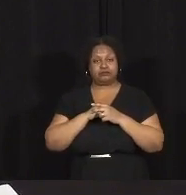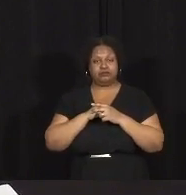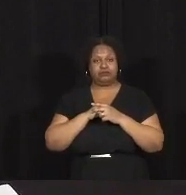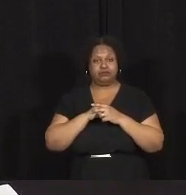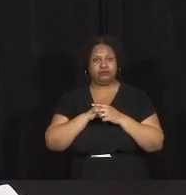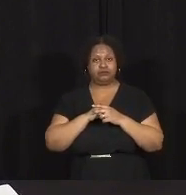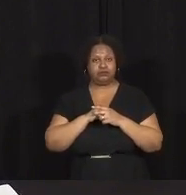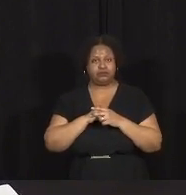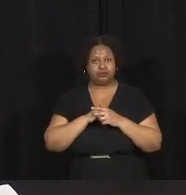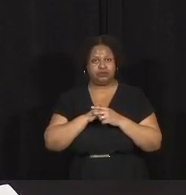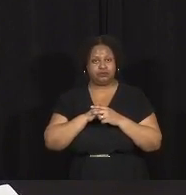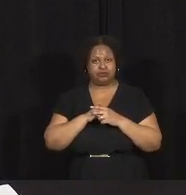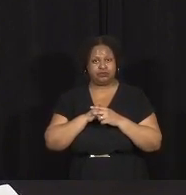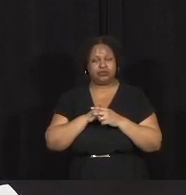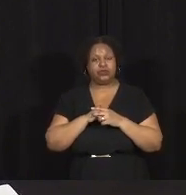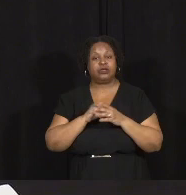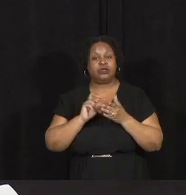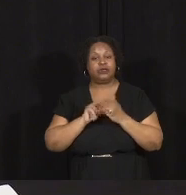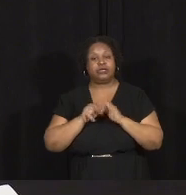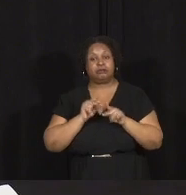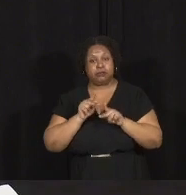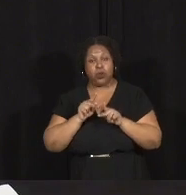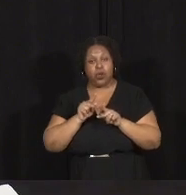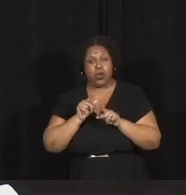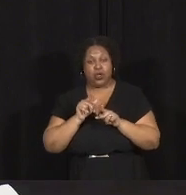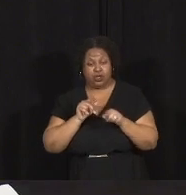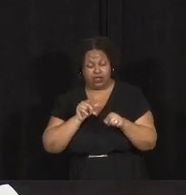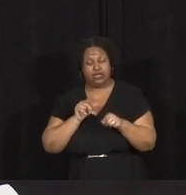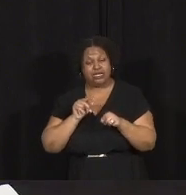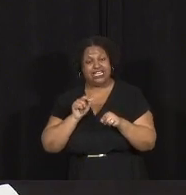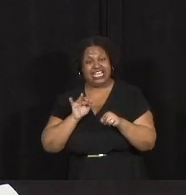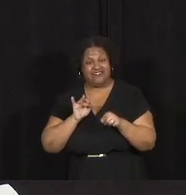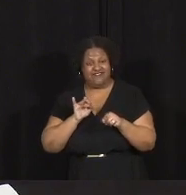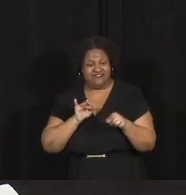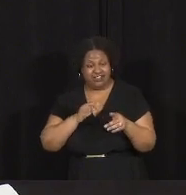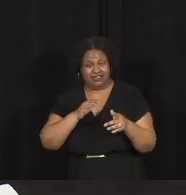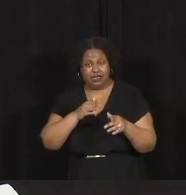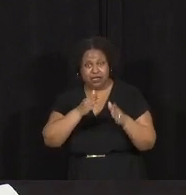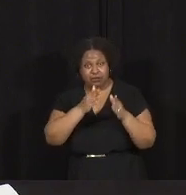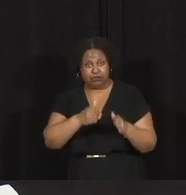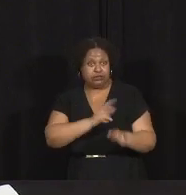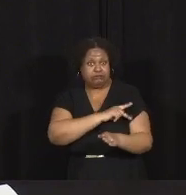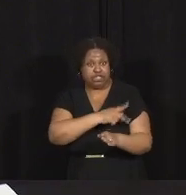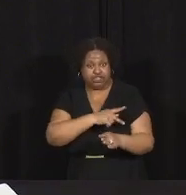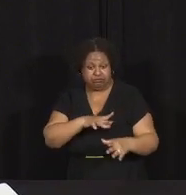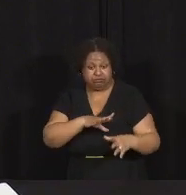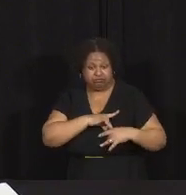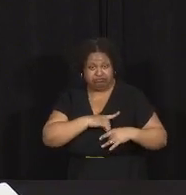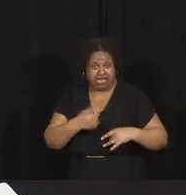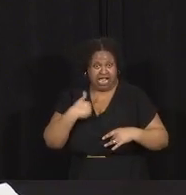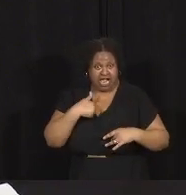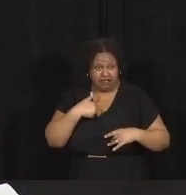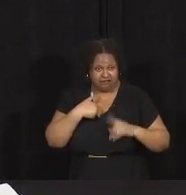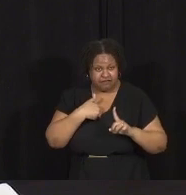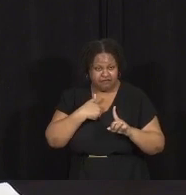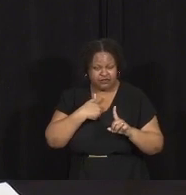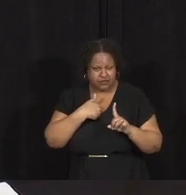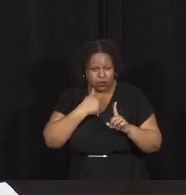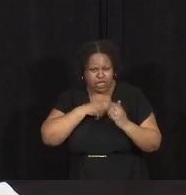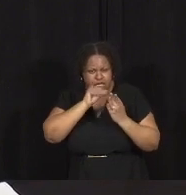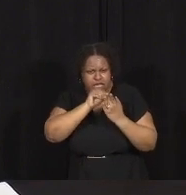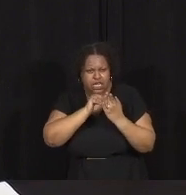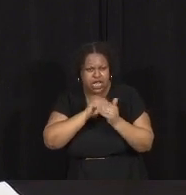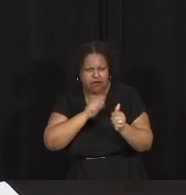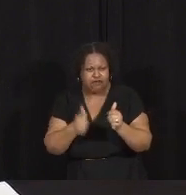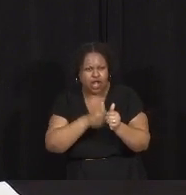contact tracing. In jurisdictions elsewhere in the world that have done particularly well, this has been very